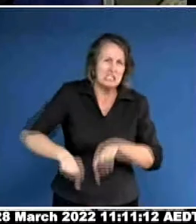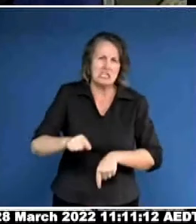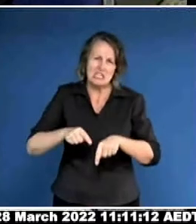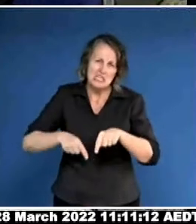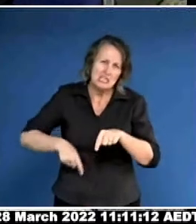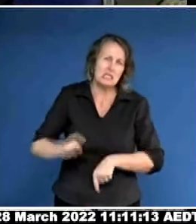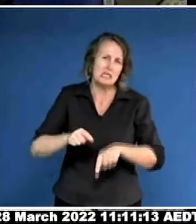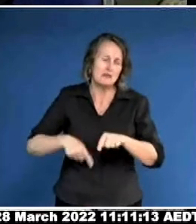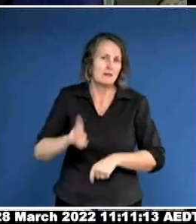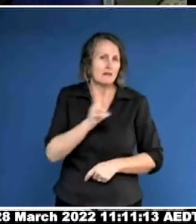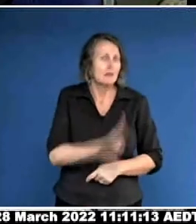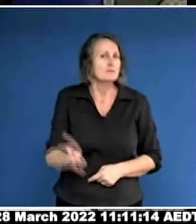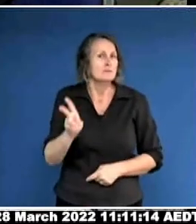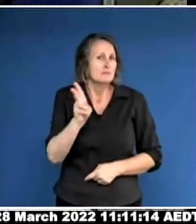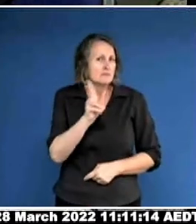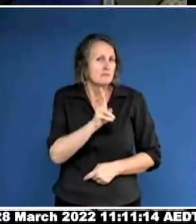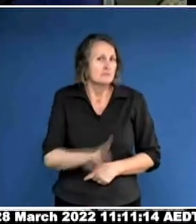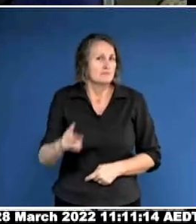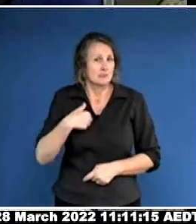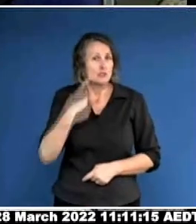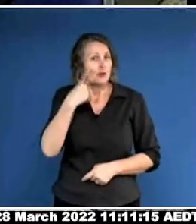again, trying to kill my baby.